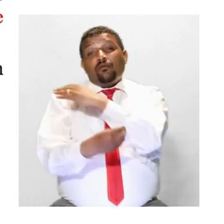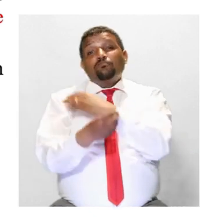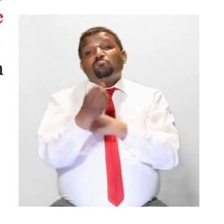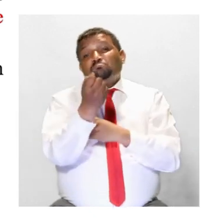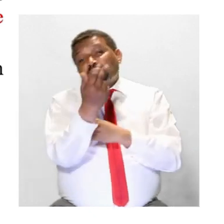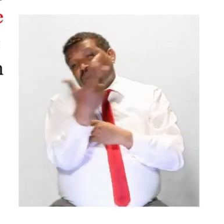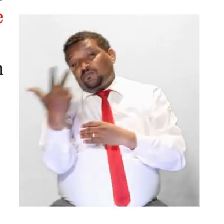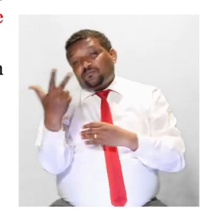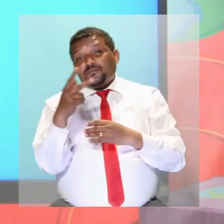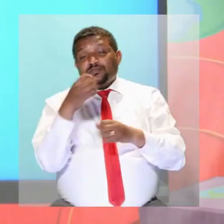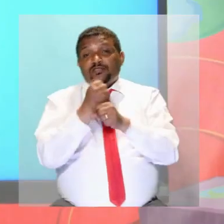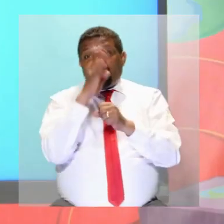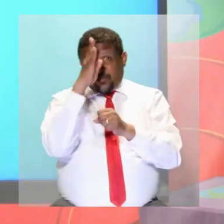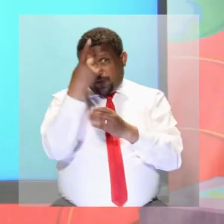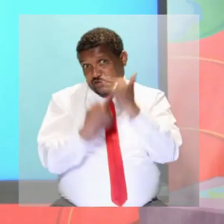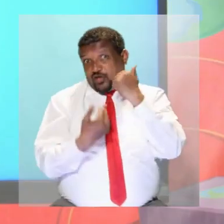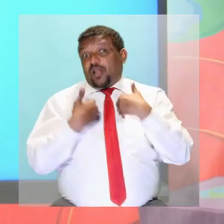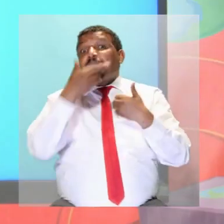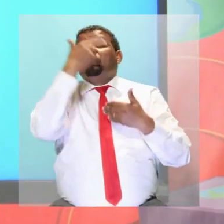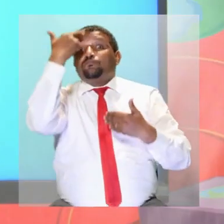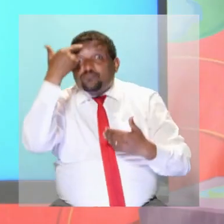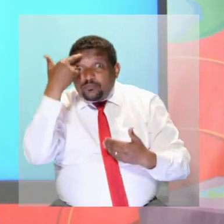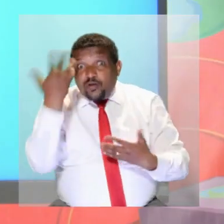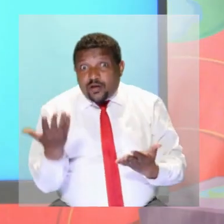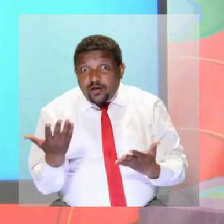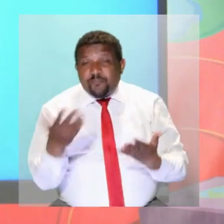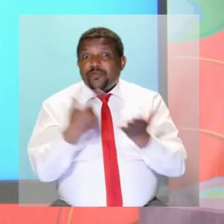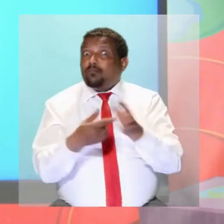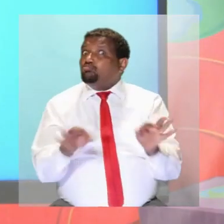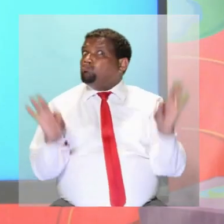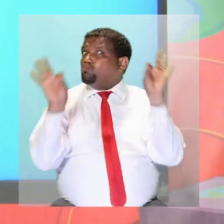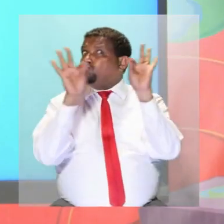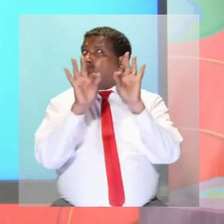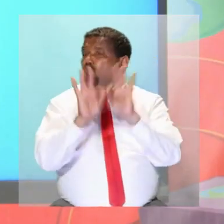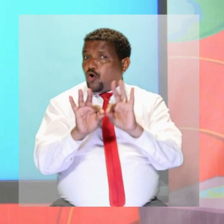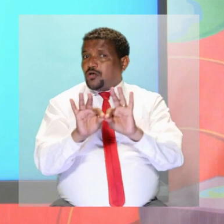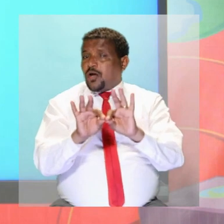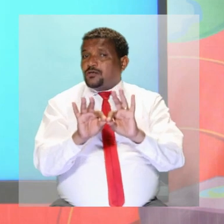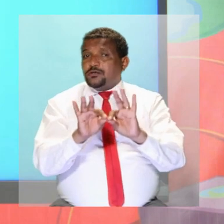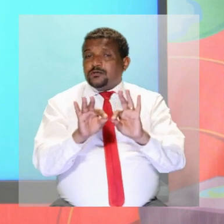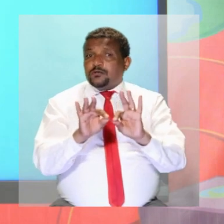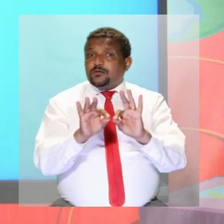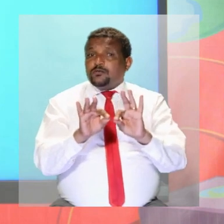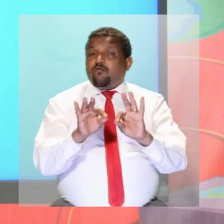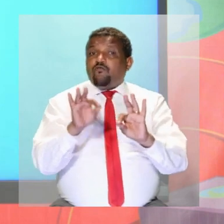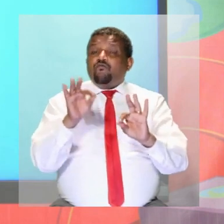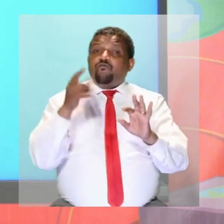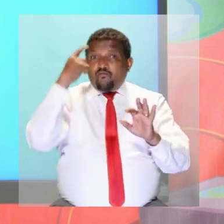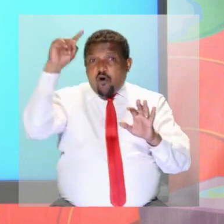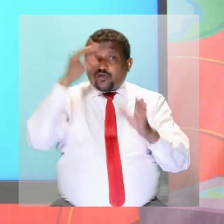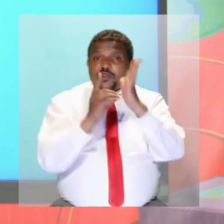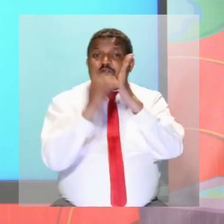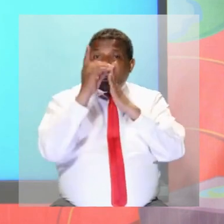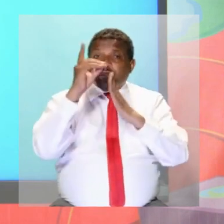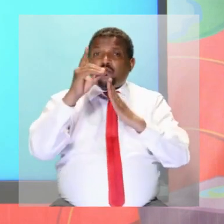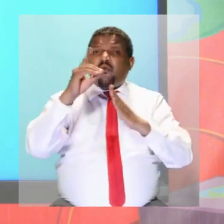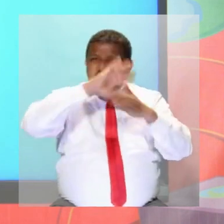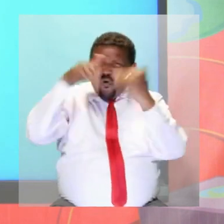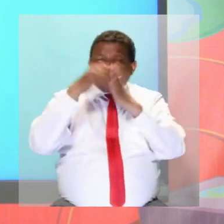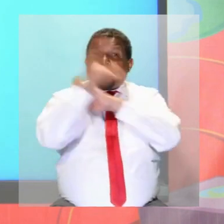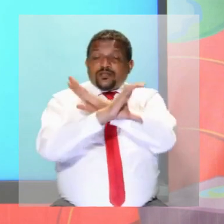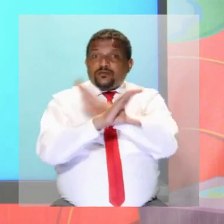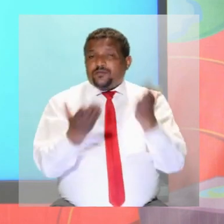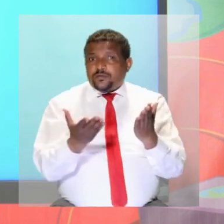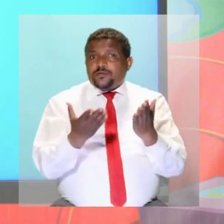of entrepreneurs. So this is very important resource for the development of every country. This